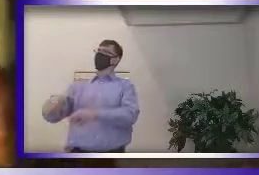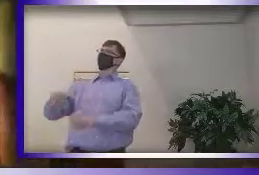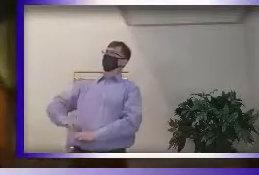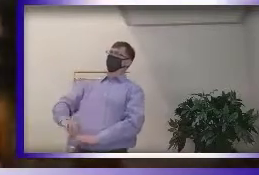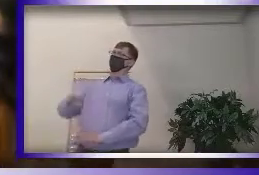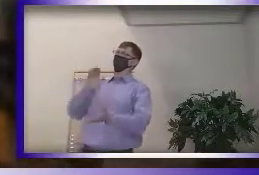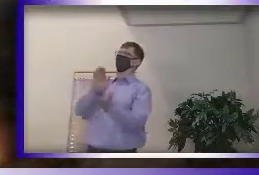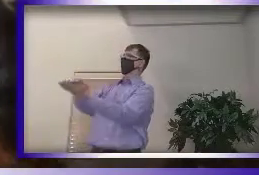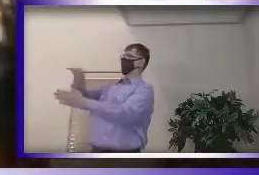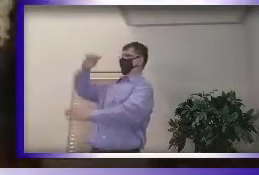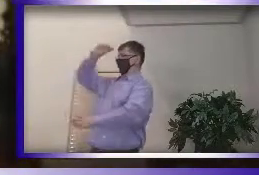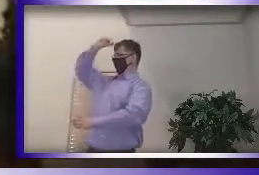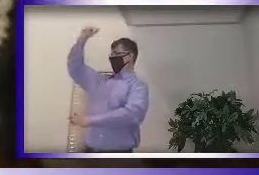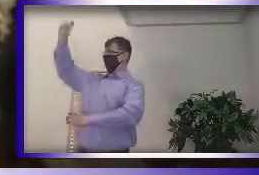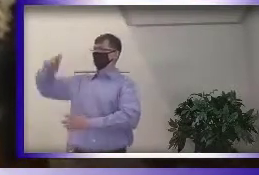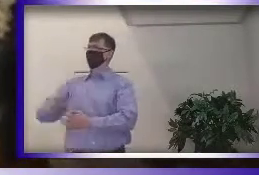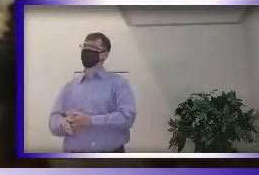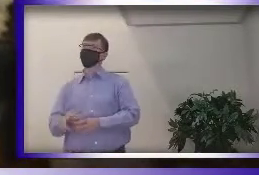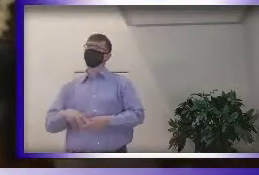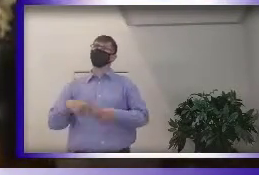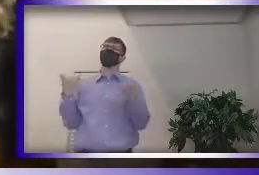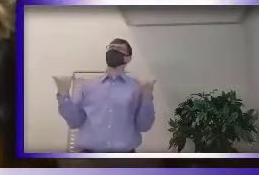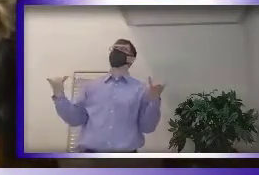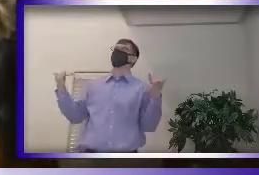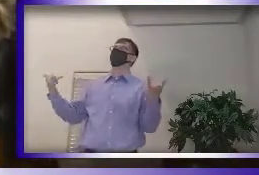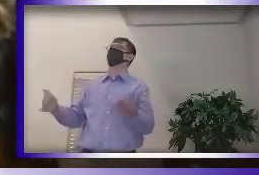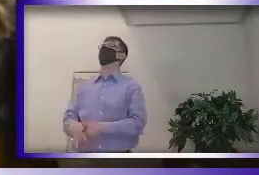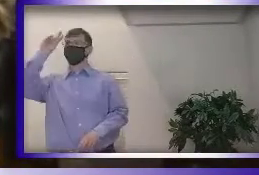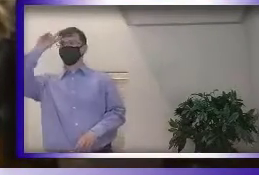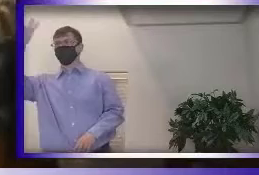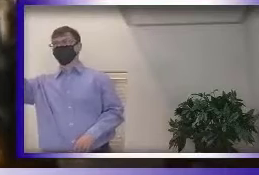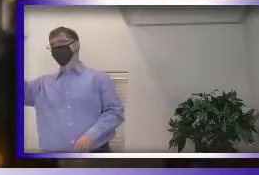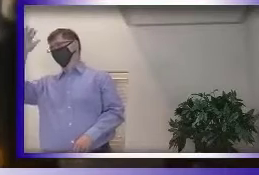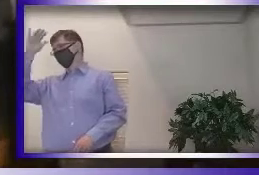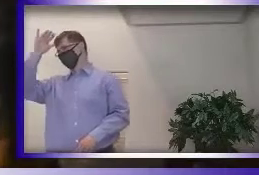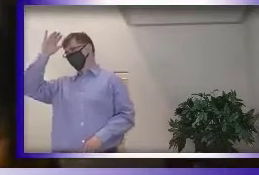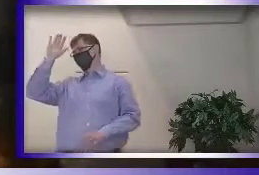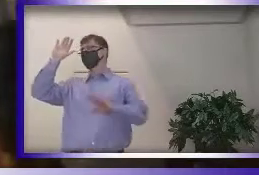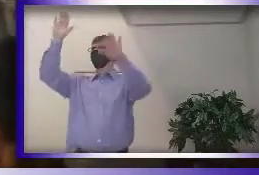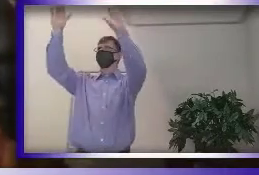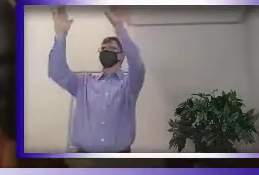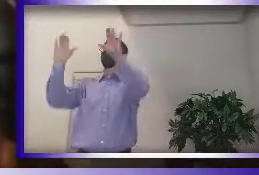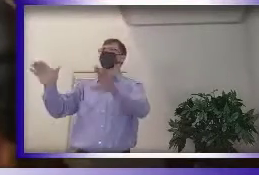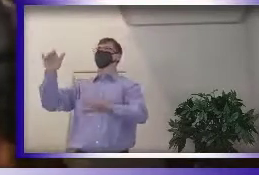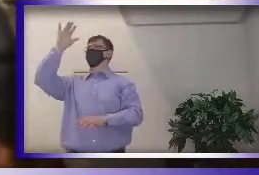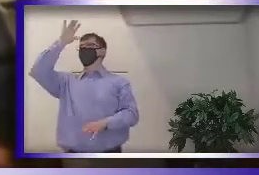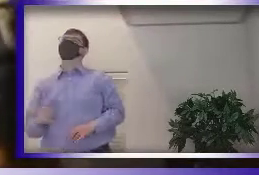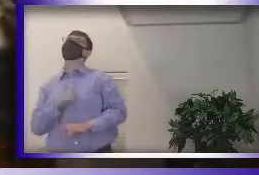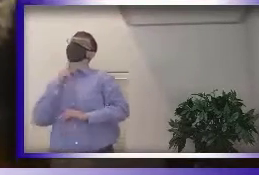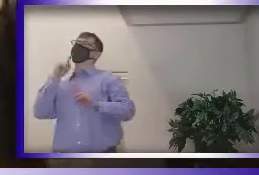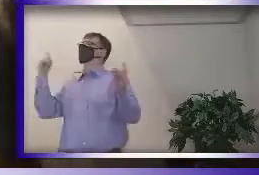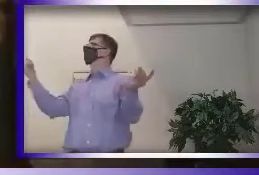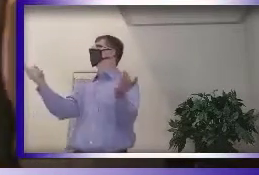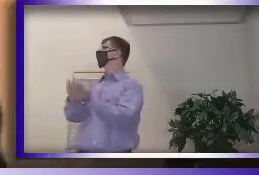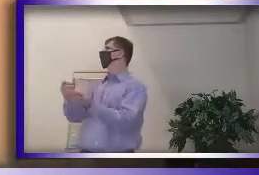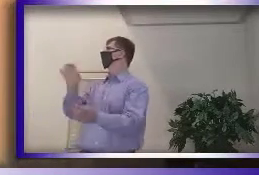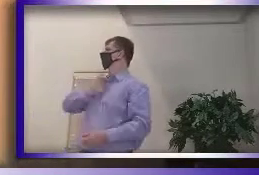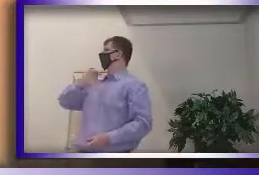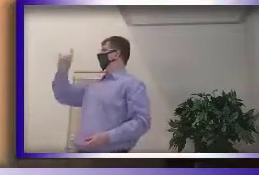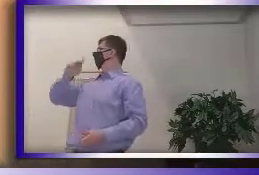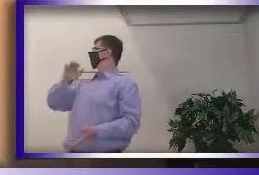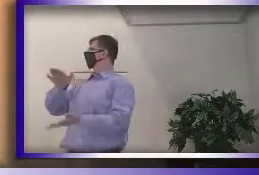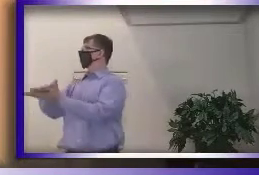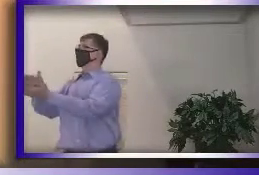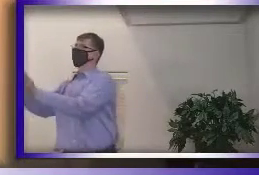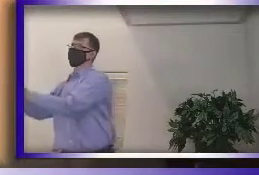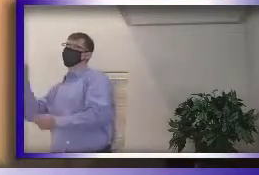The college professor was the one that I took after. You've heard me talk about Auntie Helen or Tia,